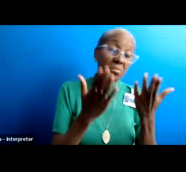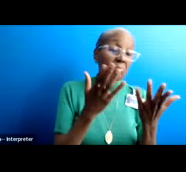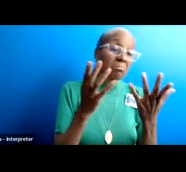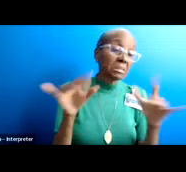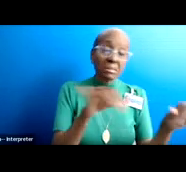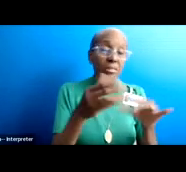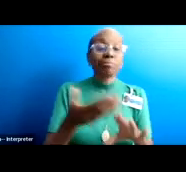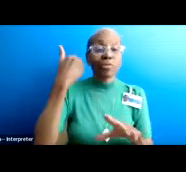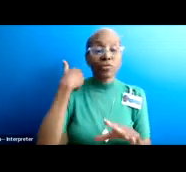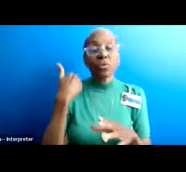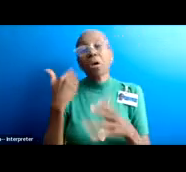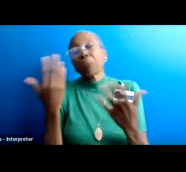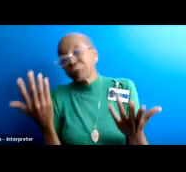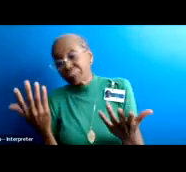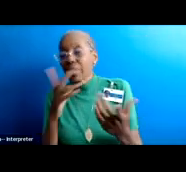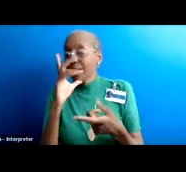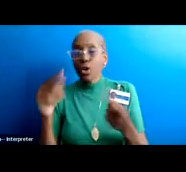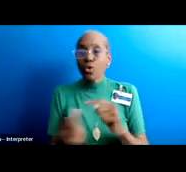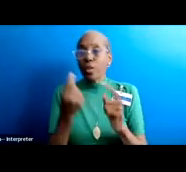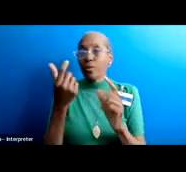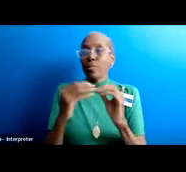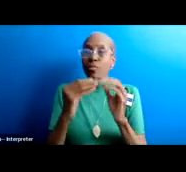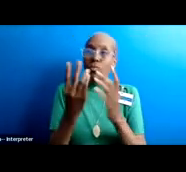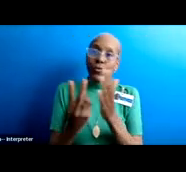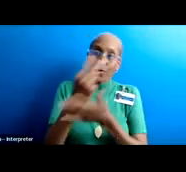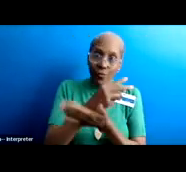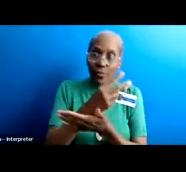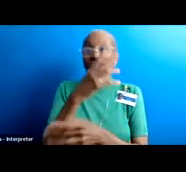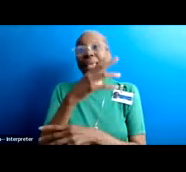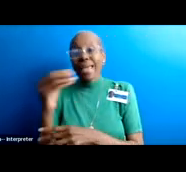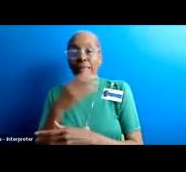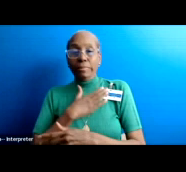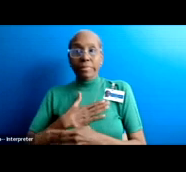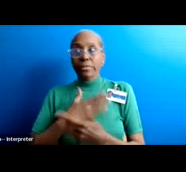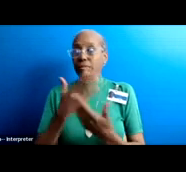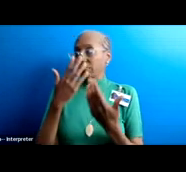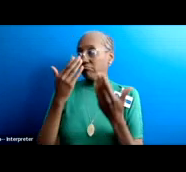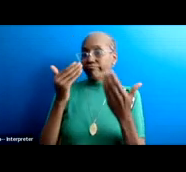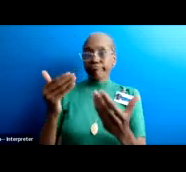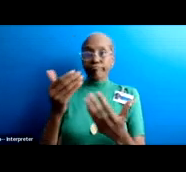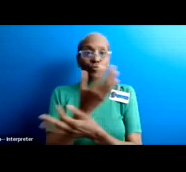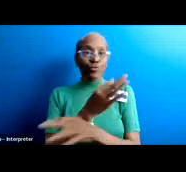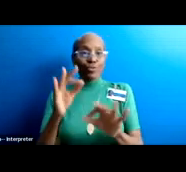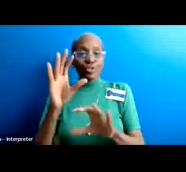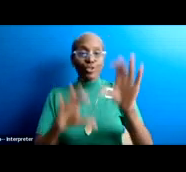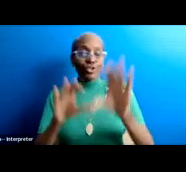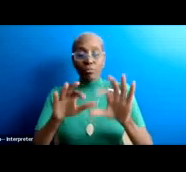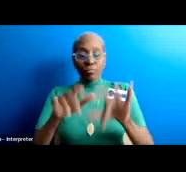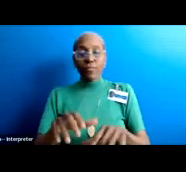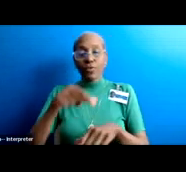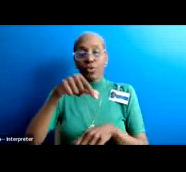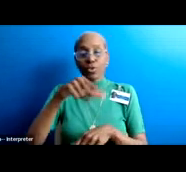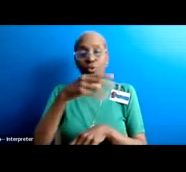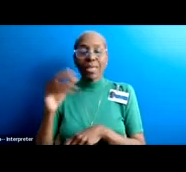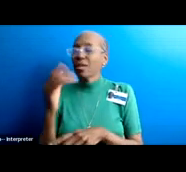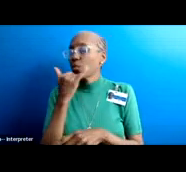to give a little bit of review, but please feel free to use the chat for the Q&A.